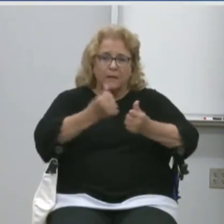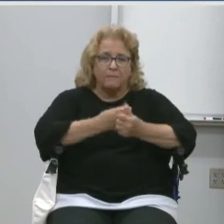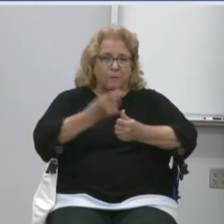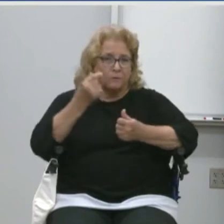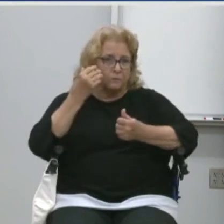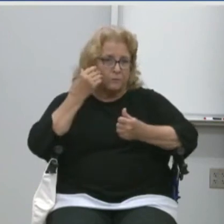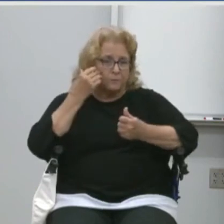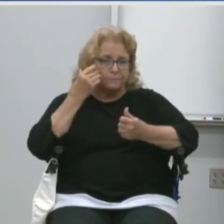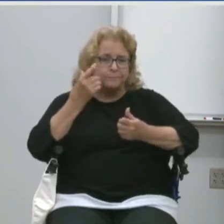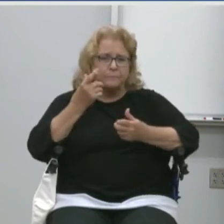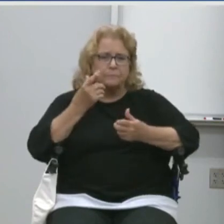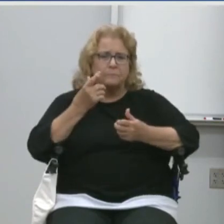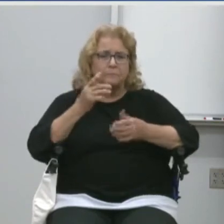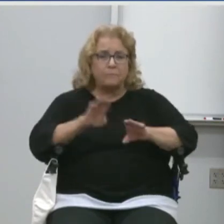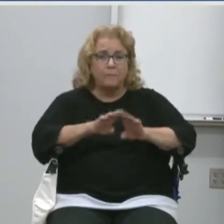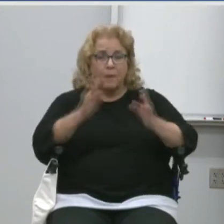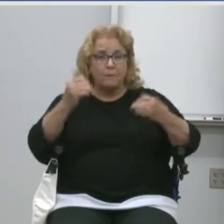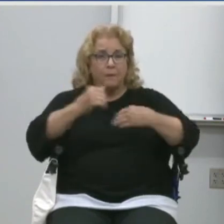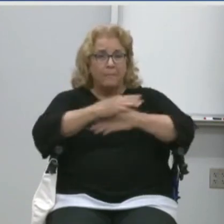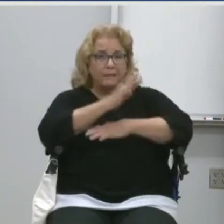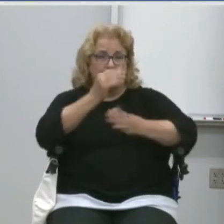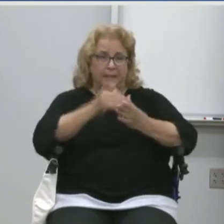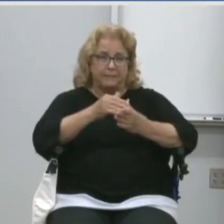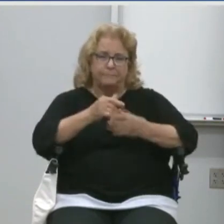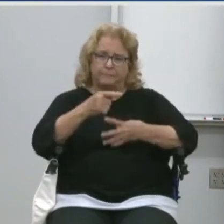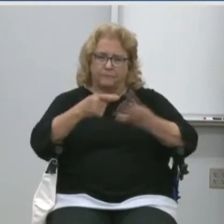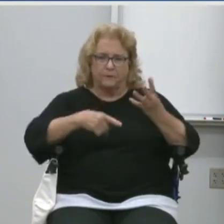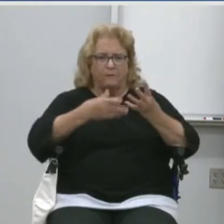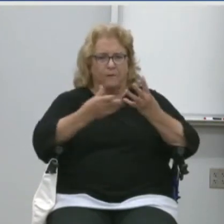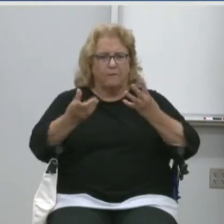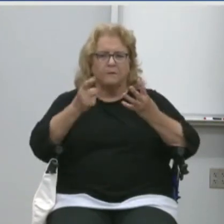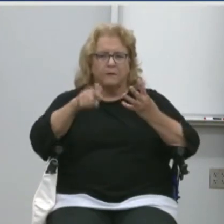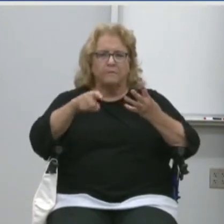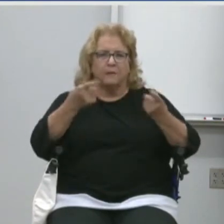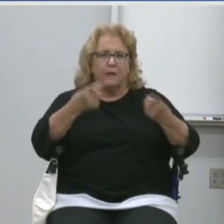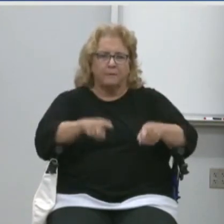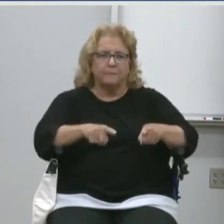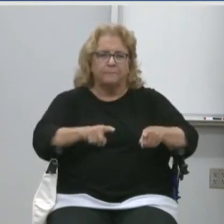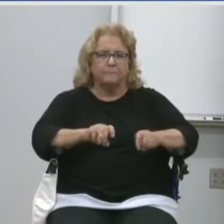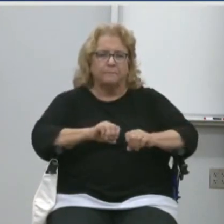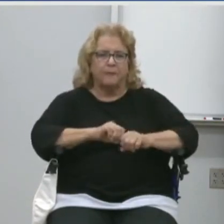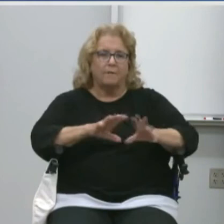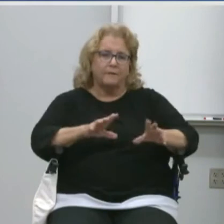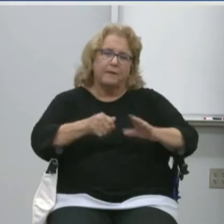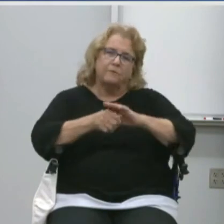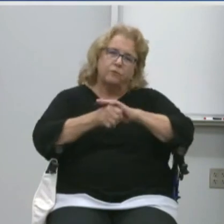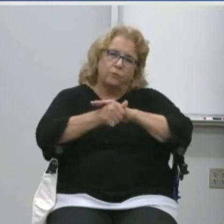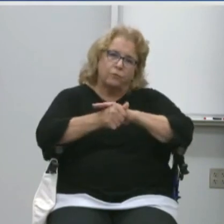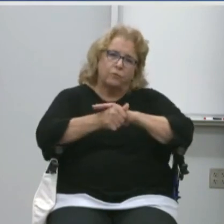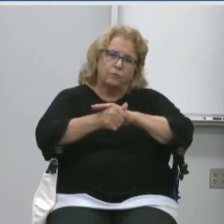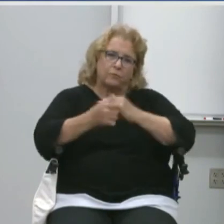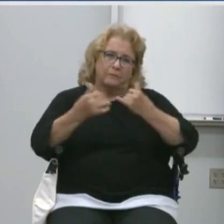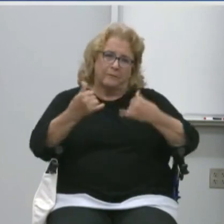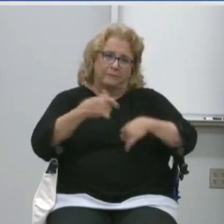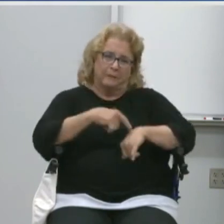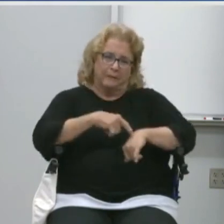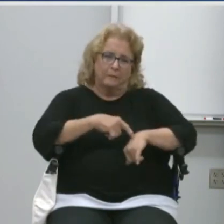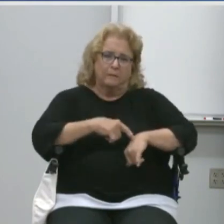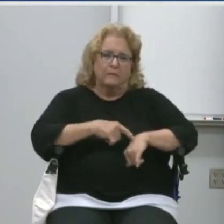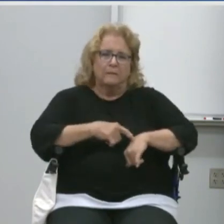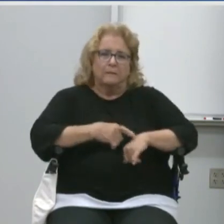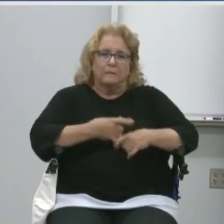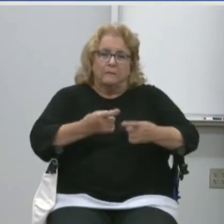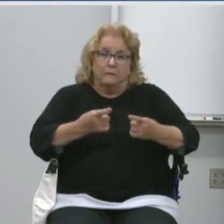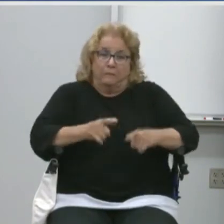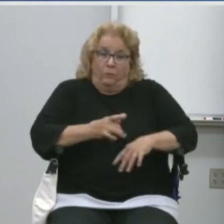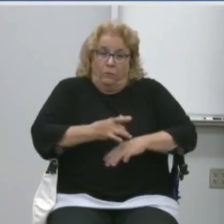that in order to reopen the beach, a lot of things have to happen. We're obviously in turtle season, and this kind of event's kind of